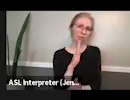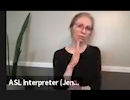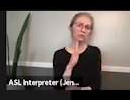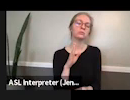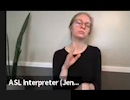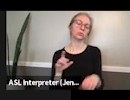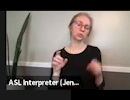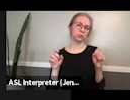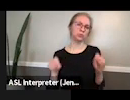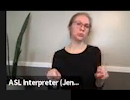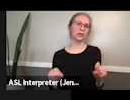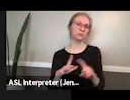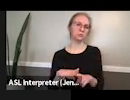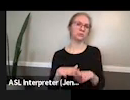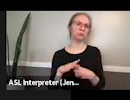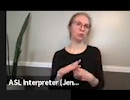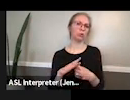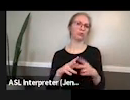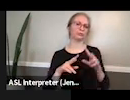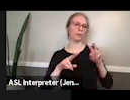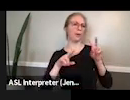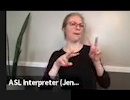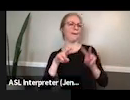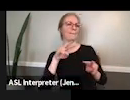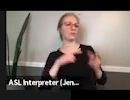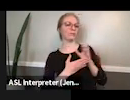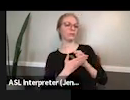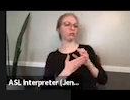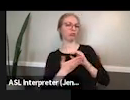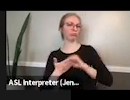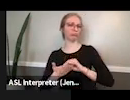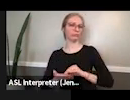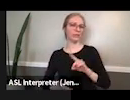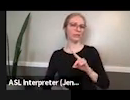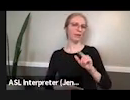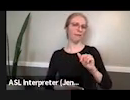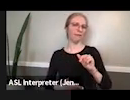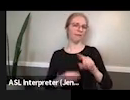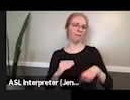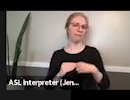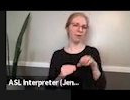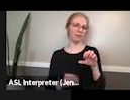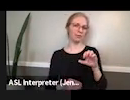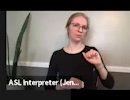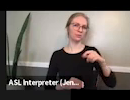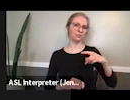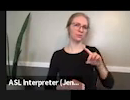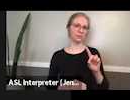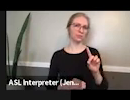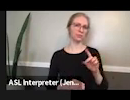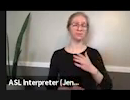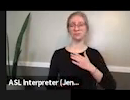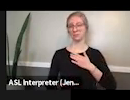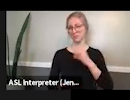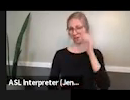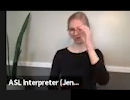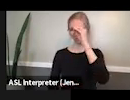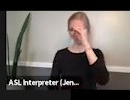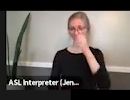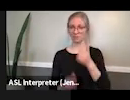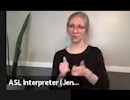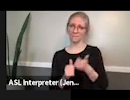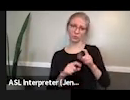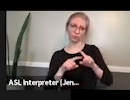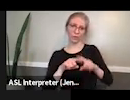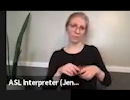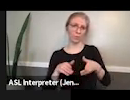some observational data about CAPD. My opinion is the most reliable way to get a handle on